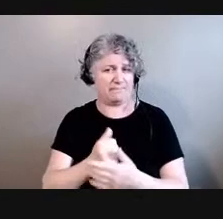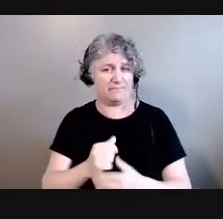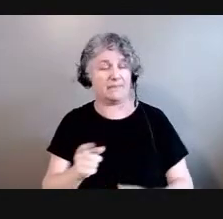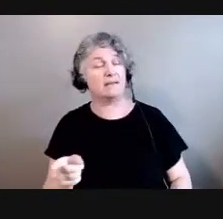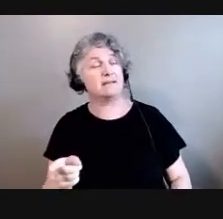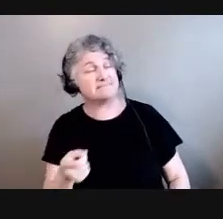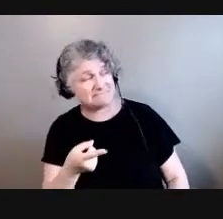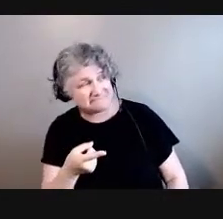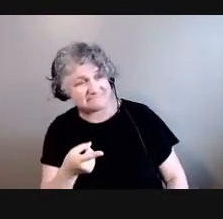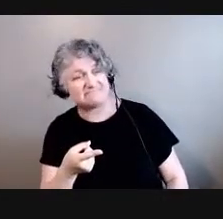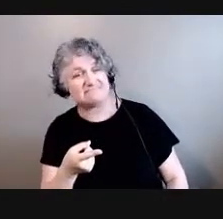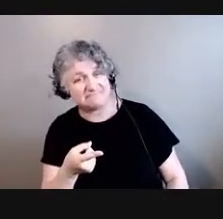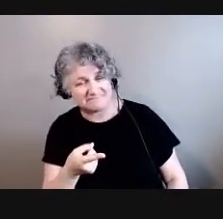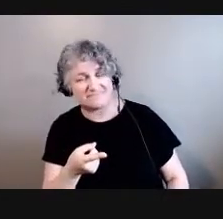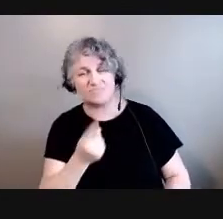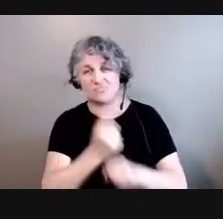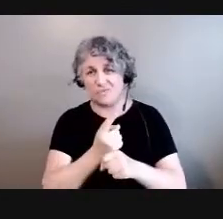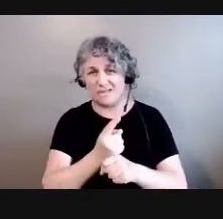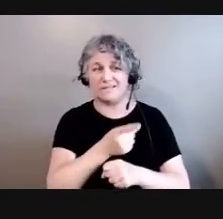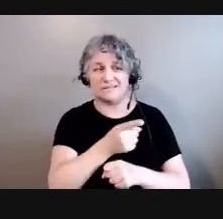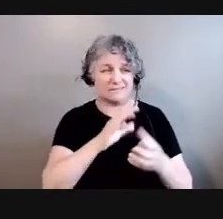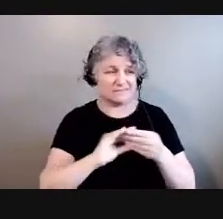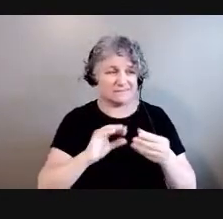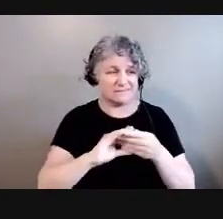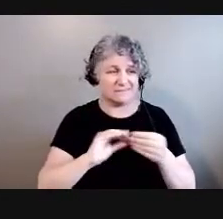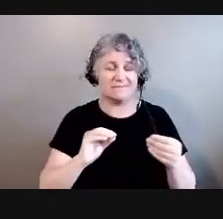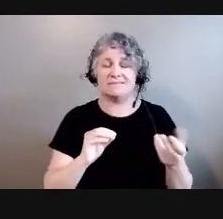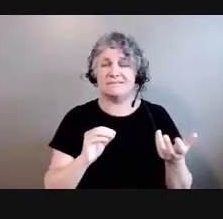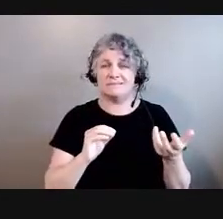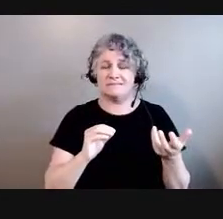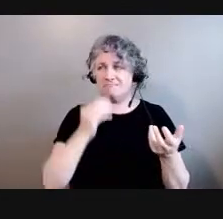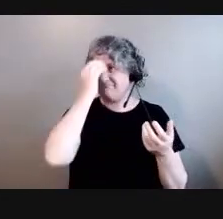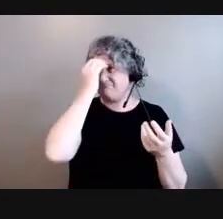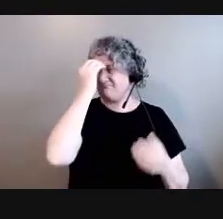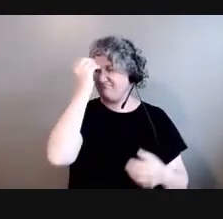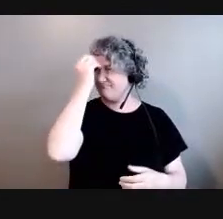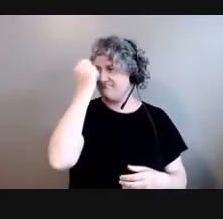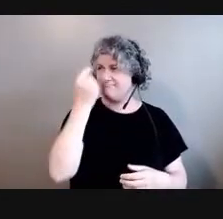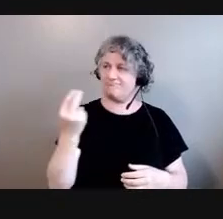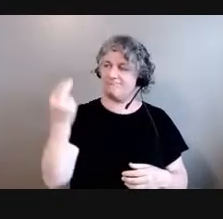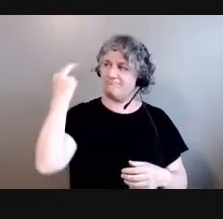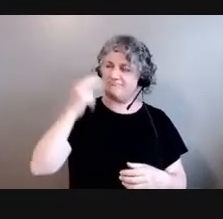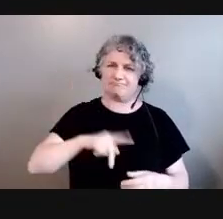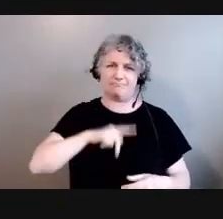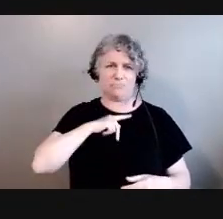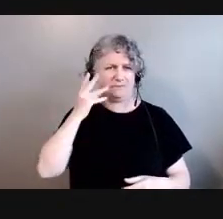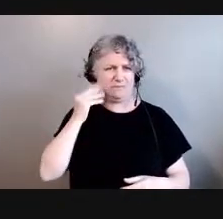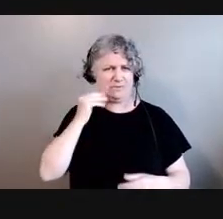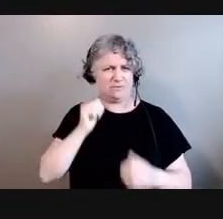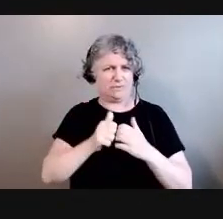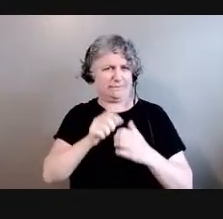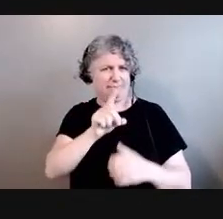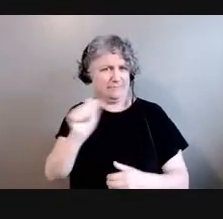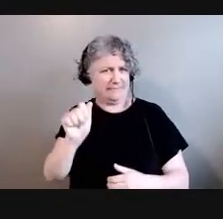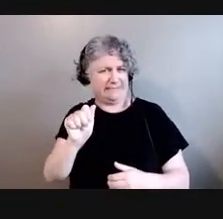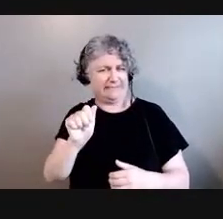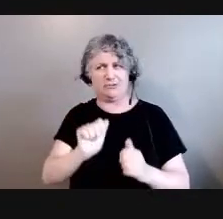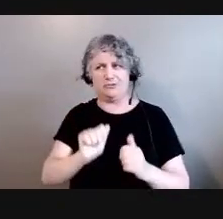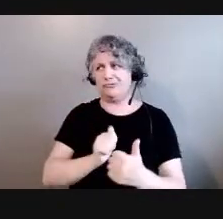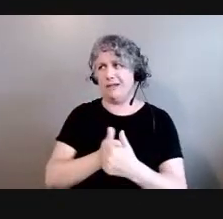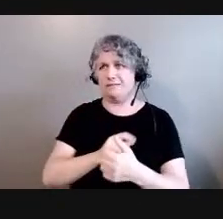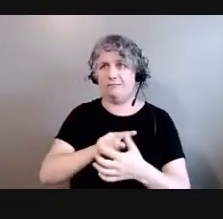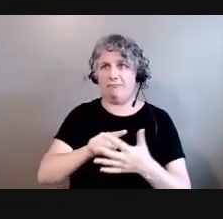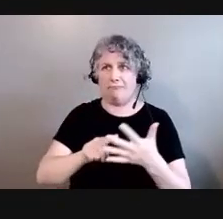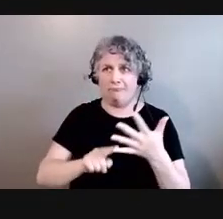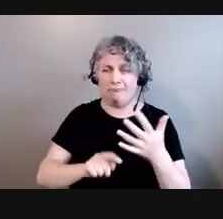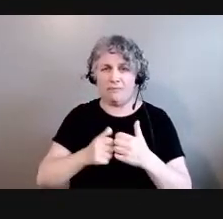absolutely. Actually, as you were talking, it made me think back to my personal experiences with disability and various challenges in my life where I had to